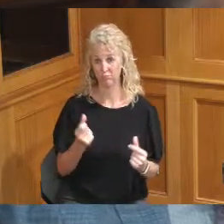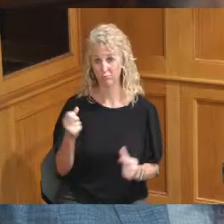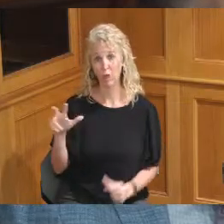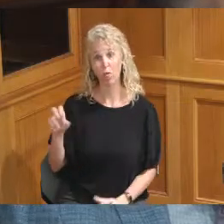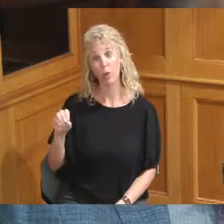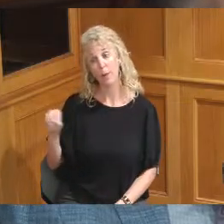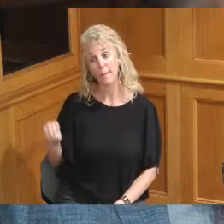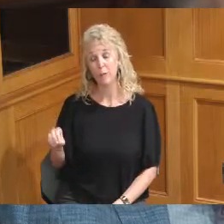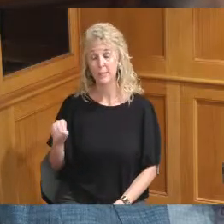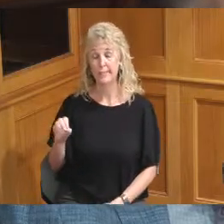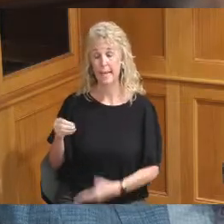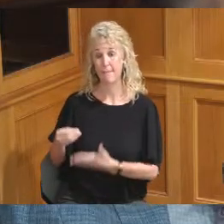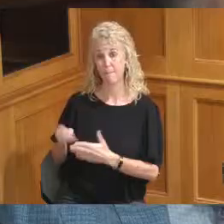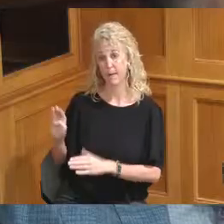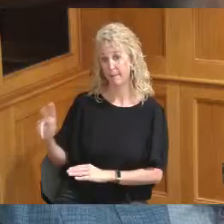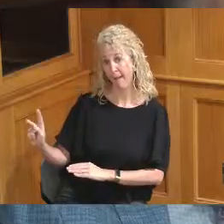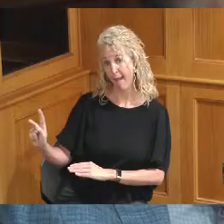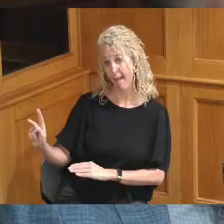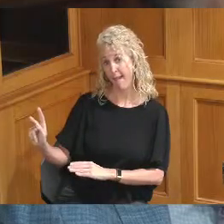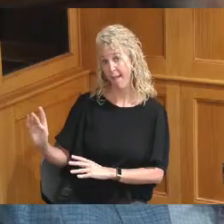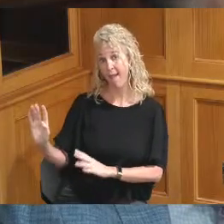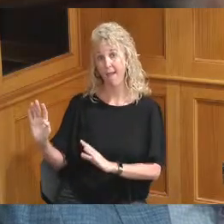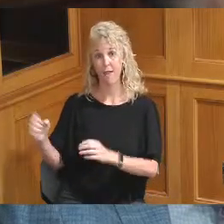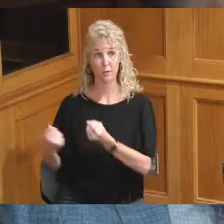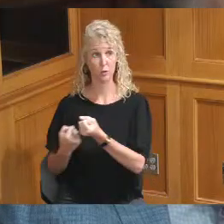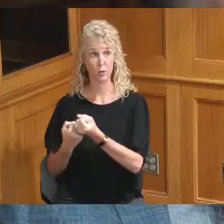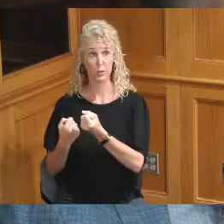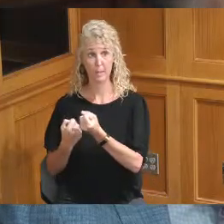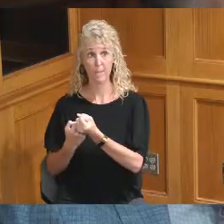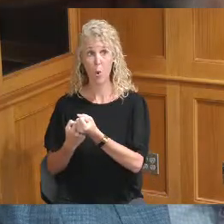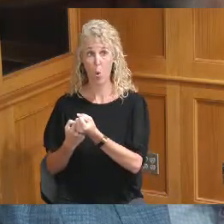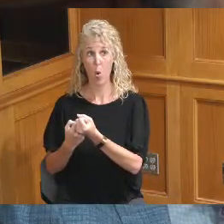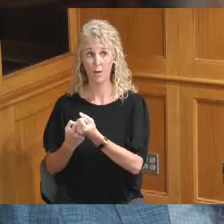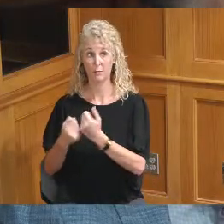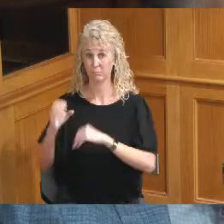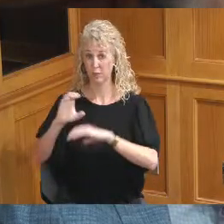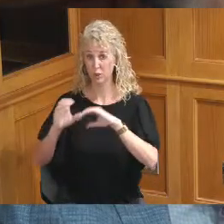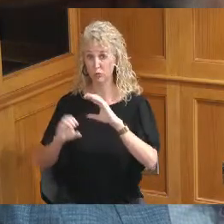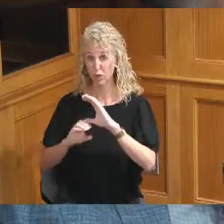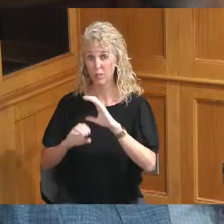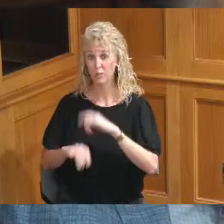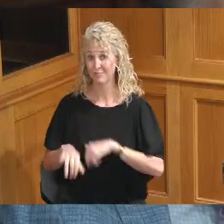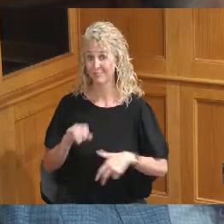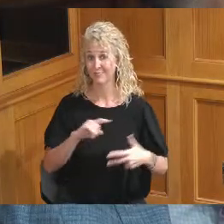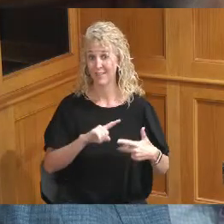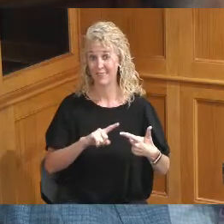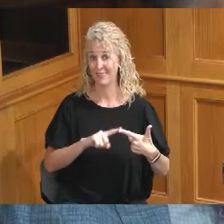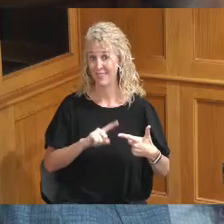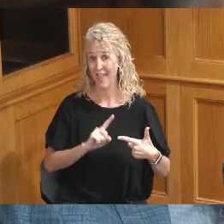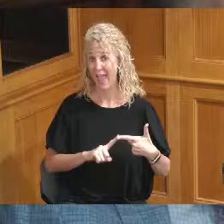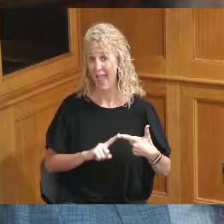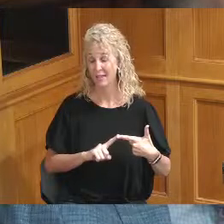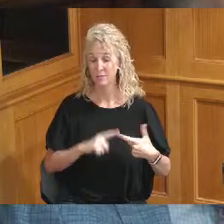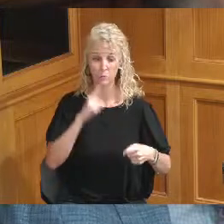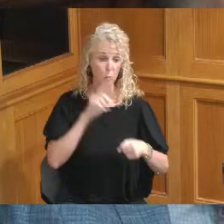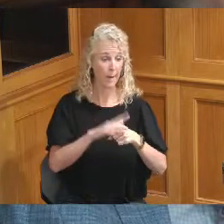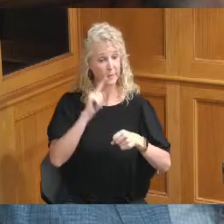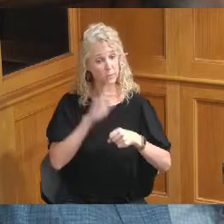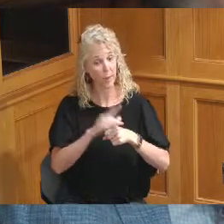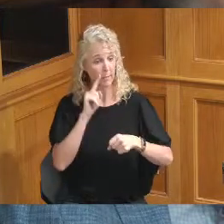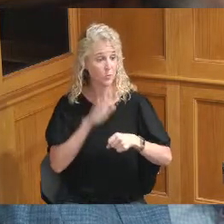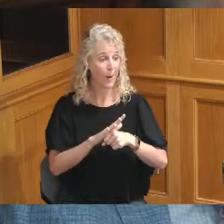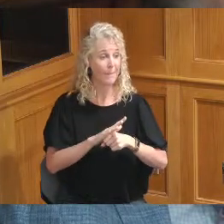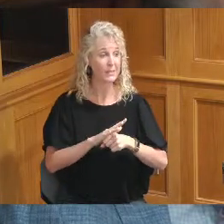30% rebate to support the construction of the 2 riverfront stadiums. That promise was really never fulfilled,